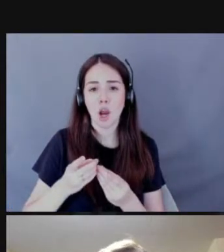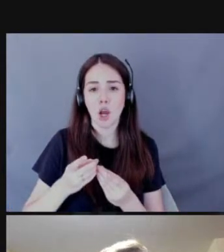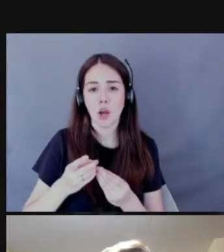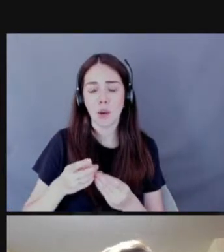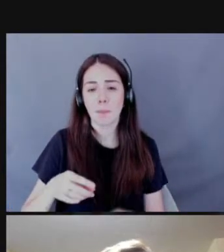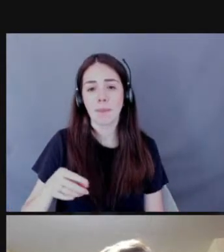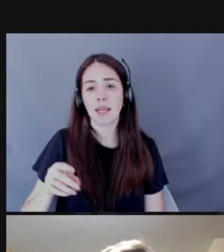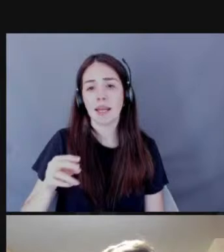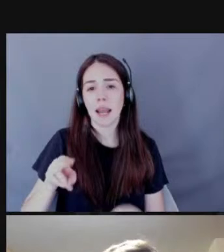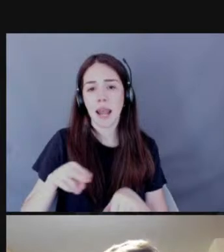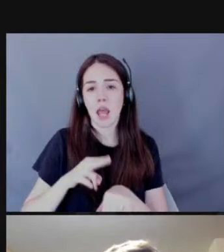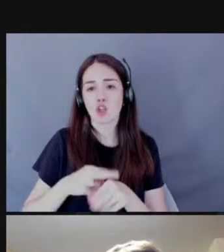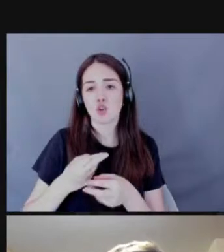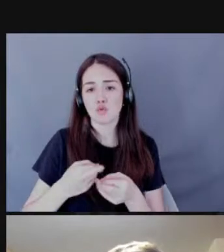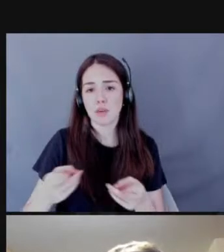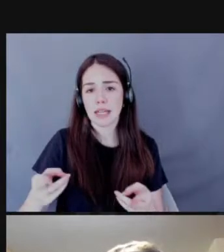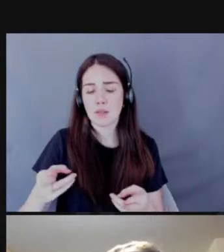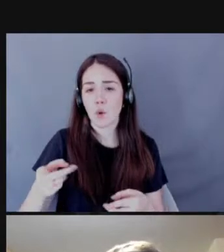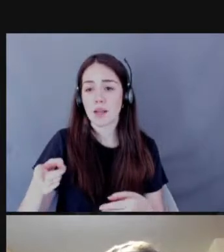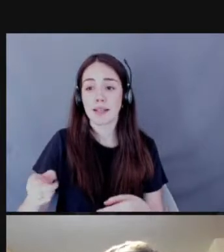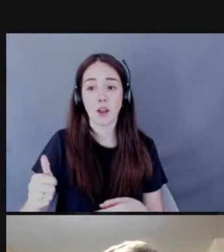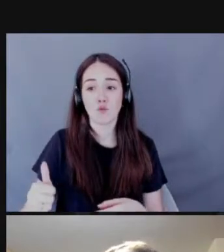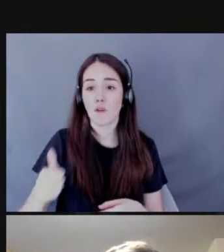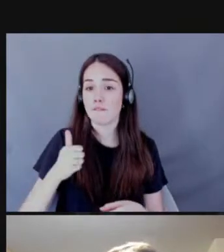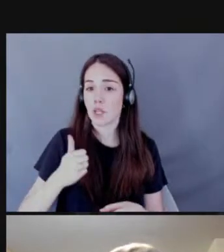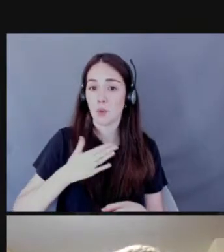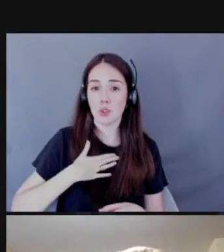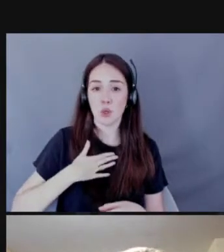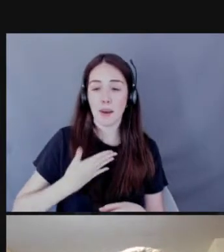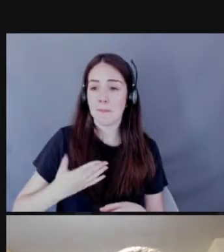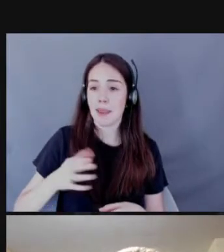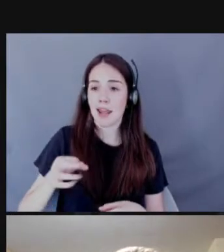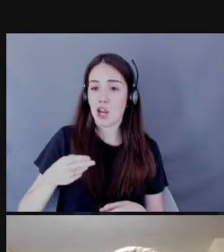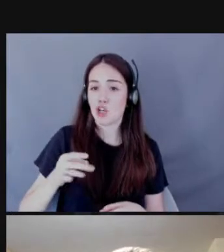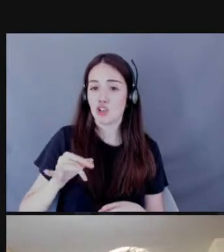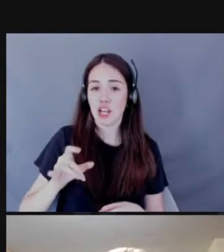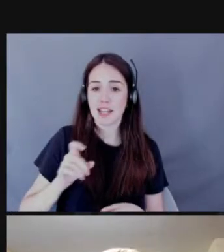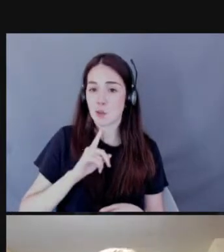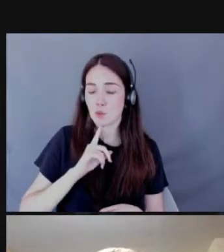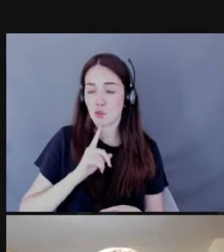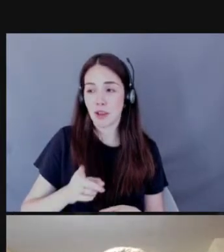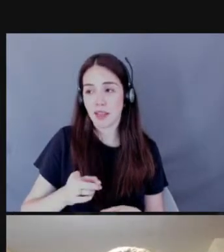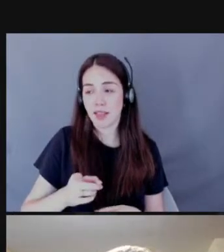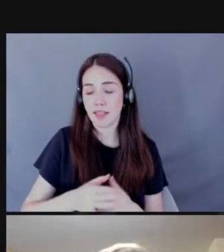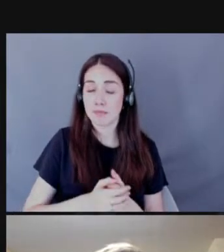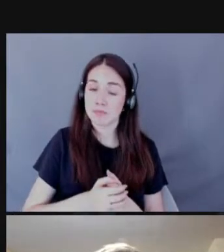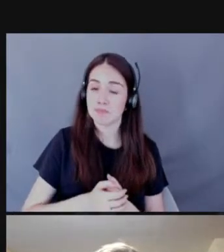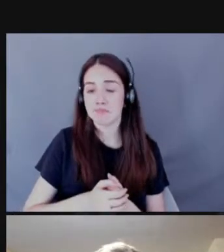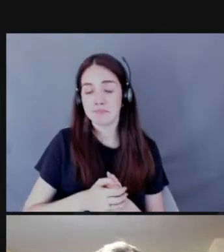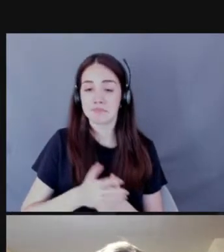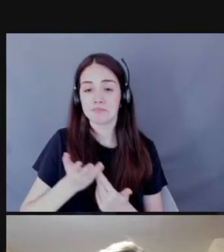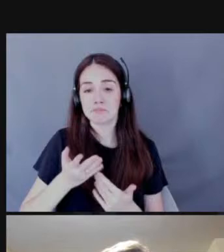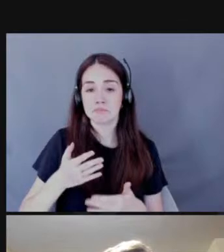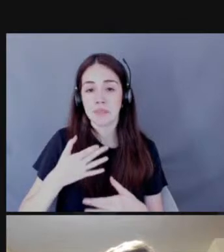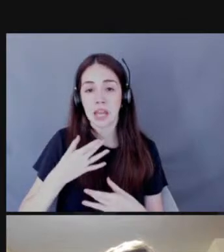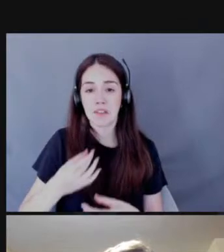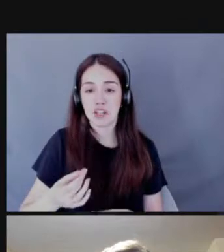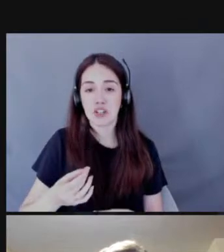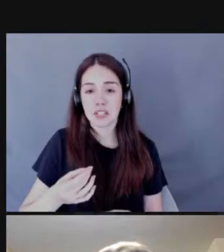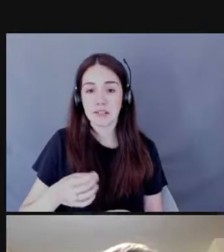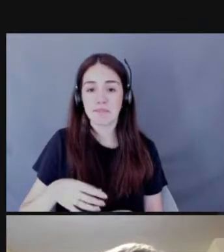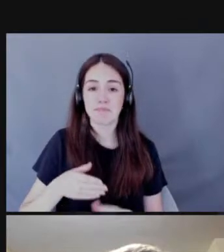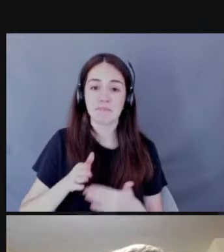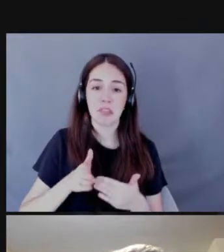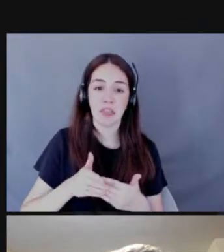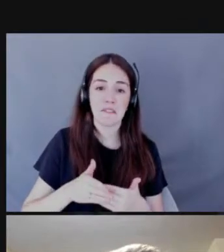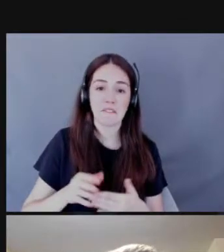and they absolutely refused to admit that Chessie existed, which is kind of interesting. The Fish and Wildlife Service was